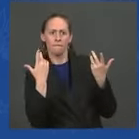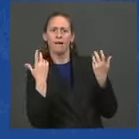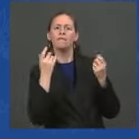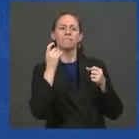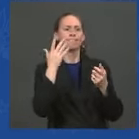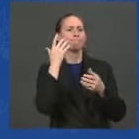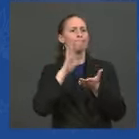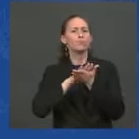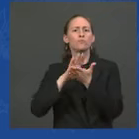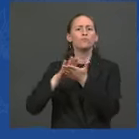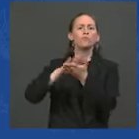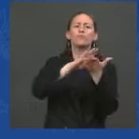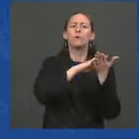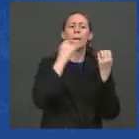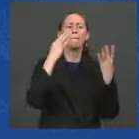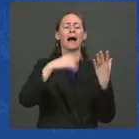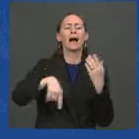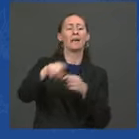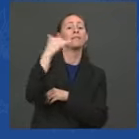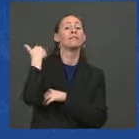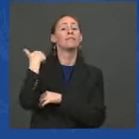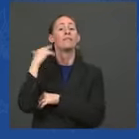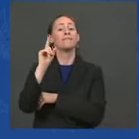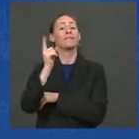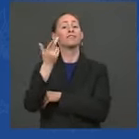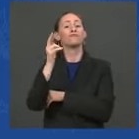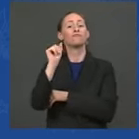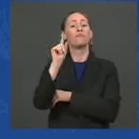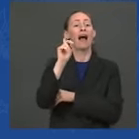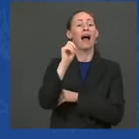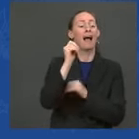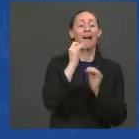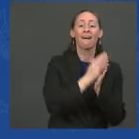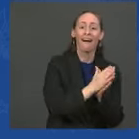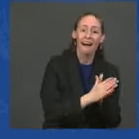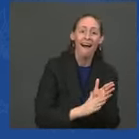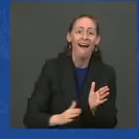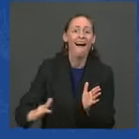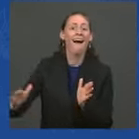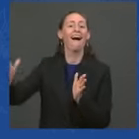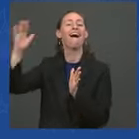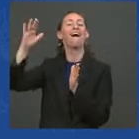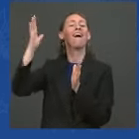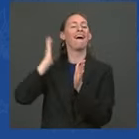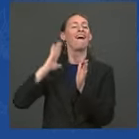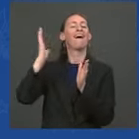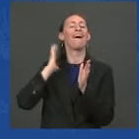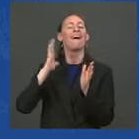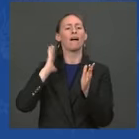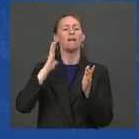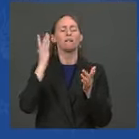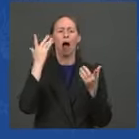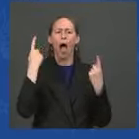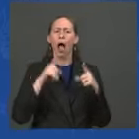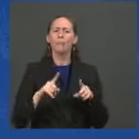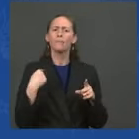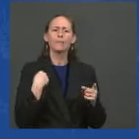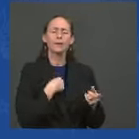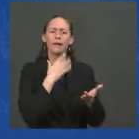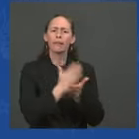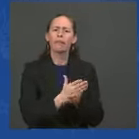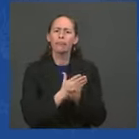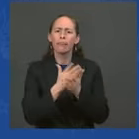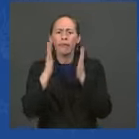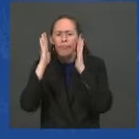then first grade. But somehow along the way, we sort of stopped investing in our people. Our infrastructure has fallen from the best